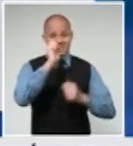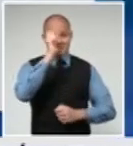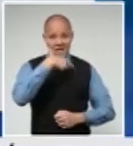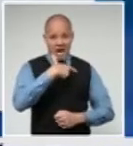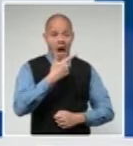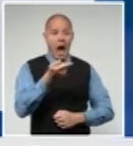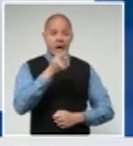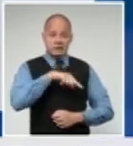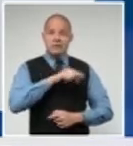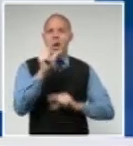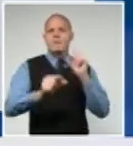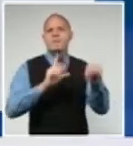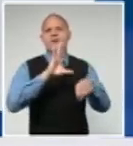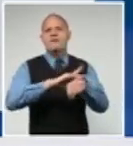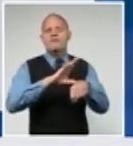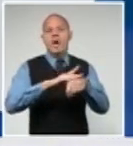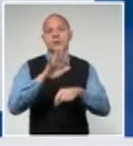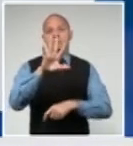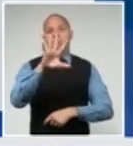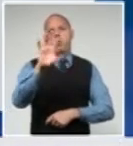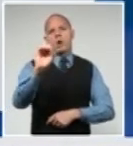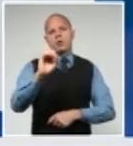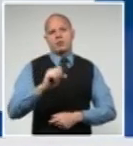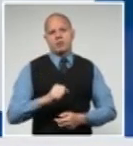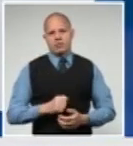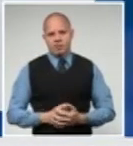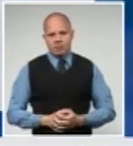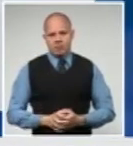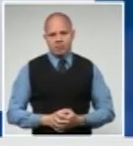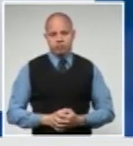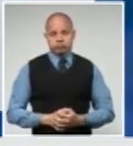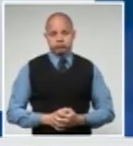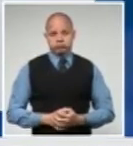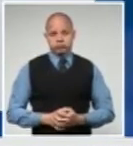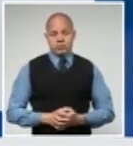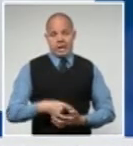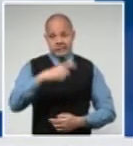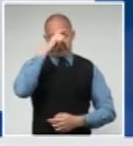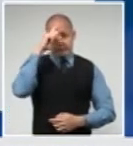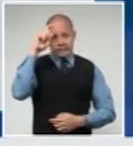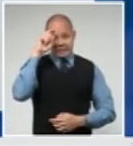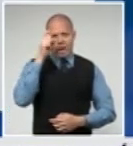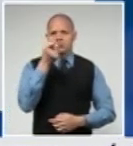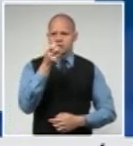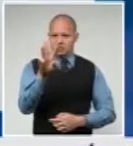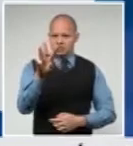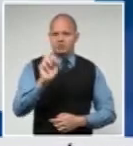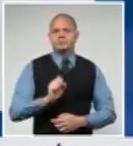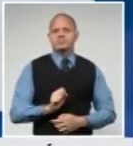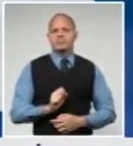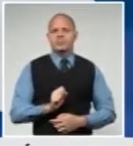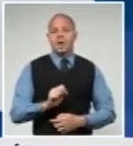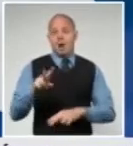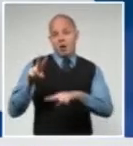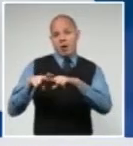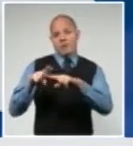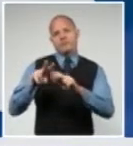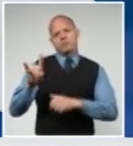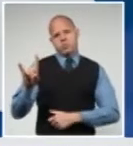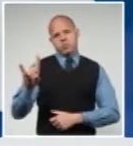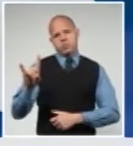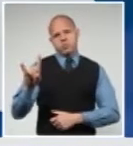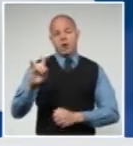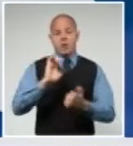from Ciego de Ávila, 13 from Santi Spíritus, 9 from Havana, and 1